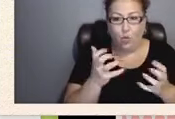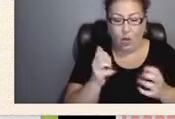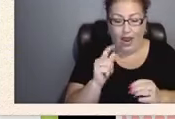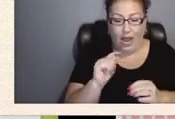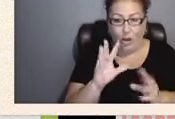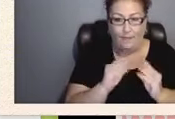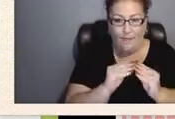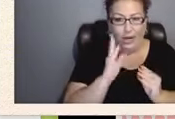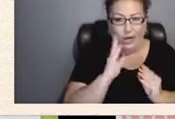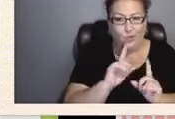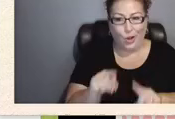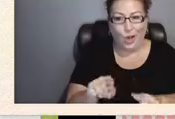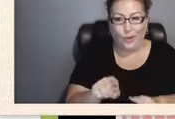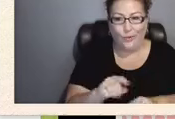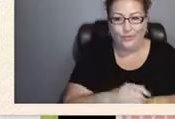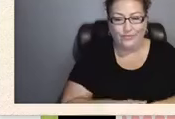to go.